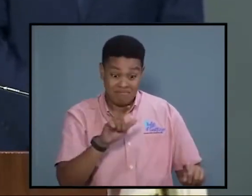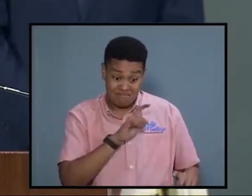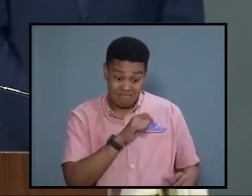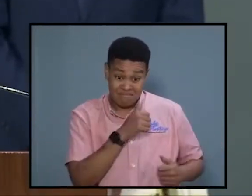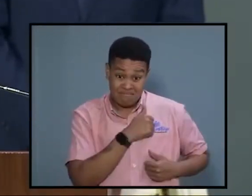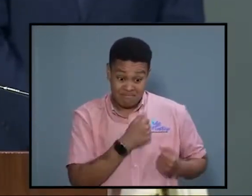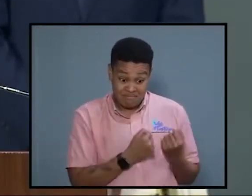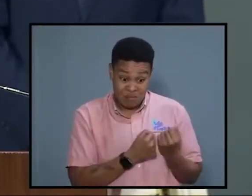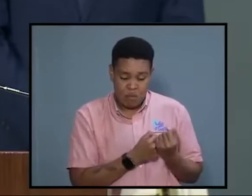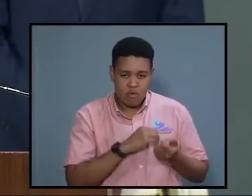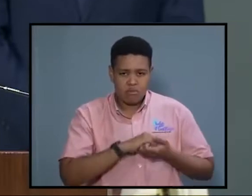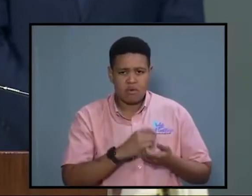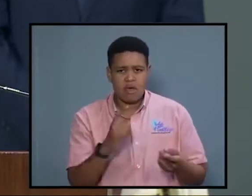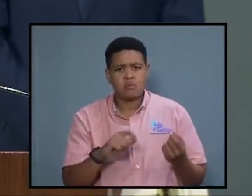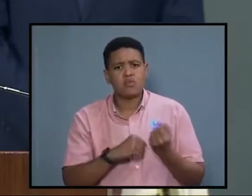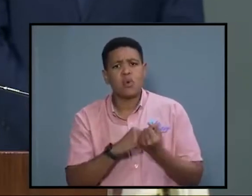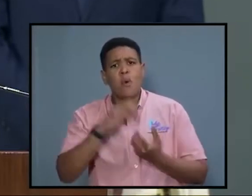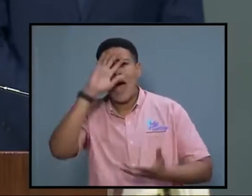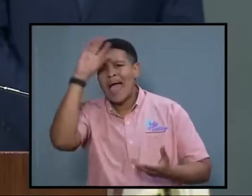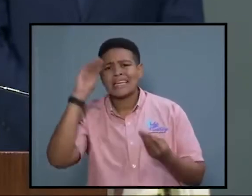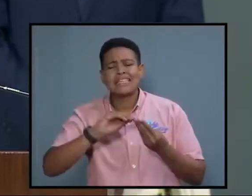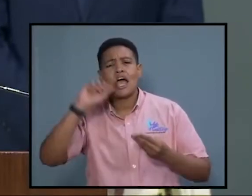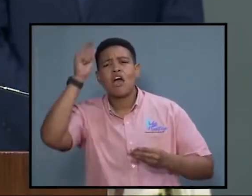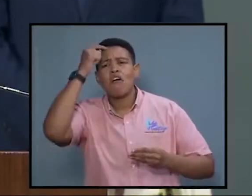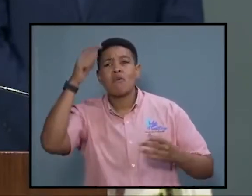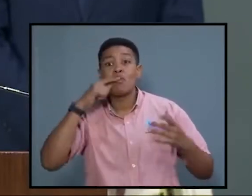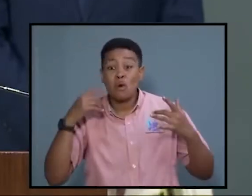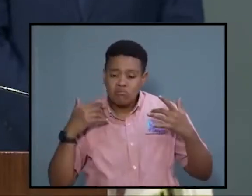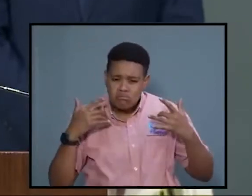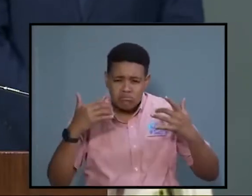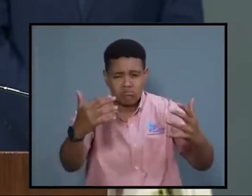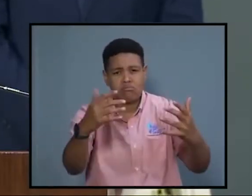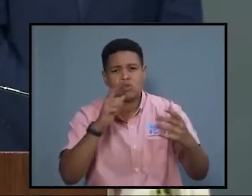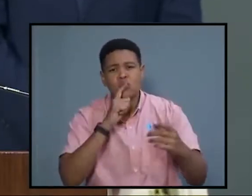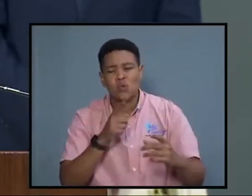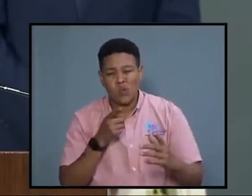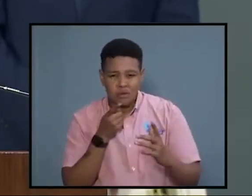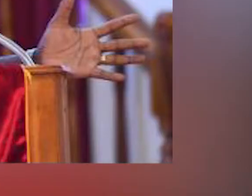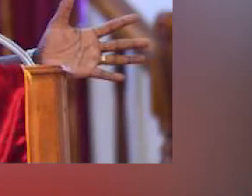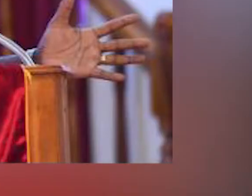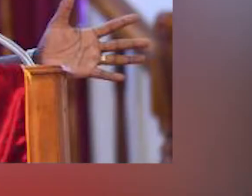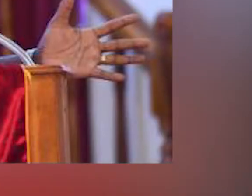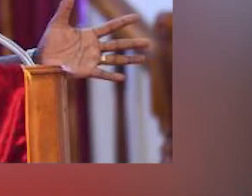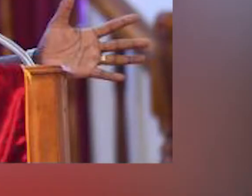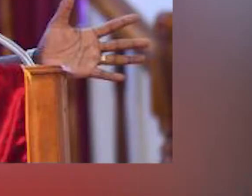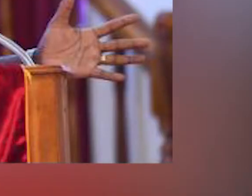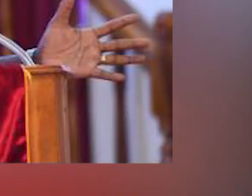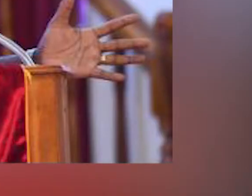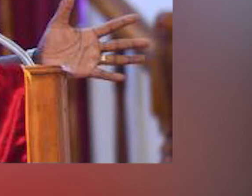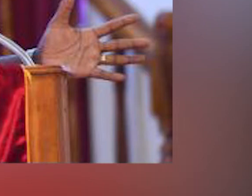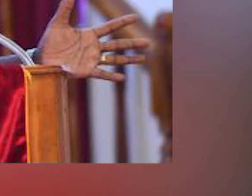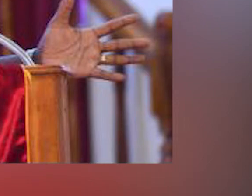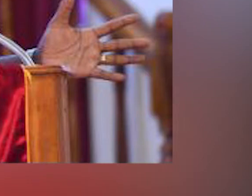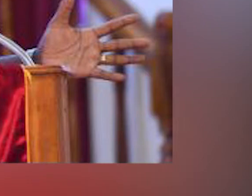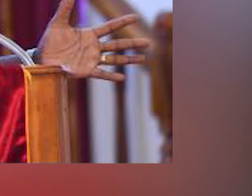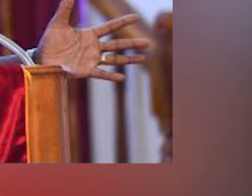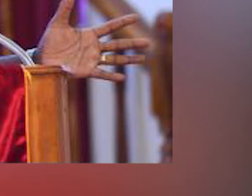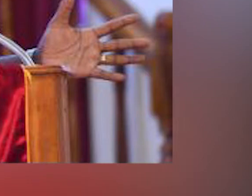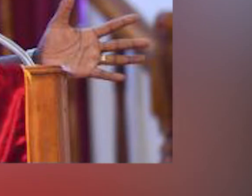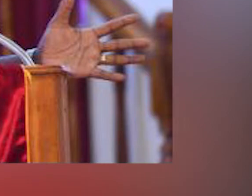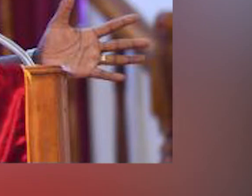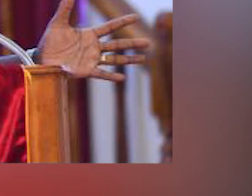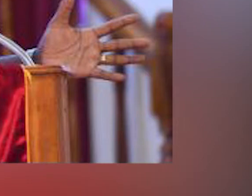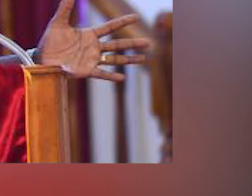Among those questioning the decision to retain Dr. Chang in the portfolio is presiding bishop of the Christian